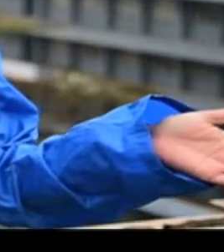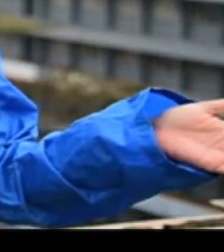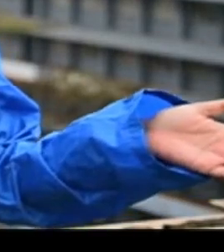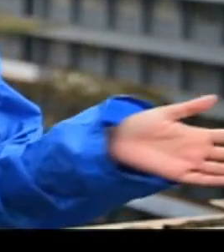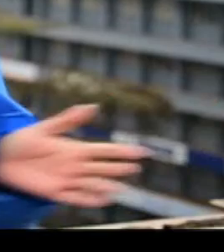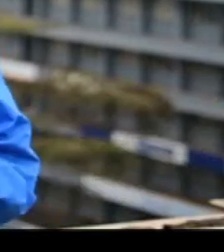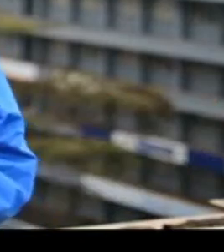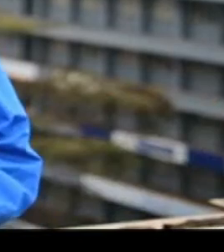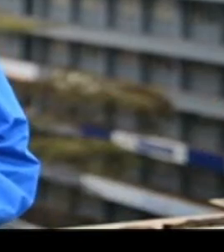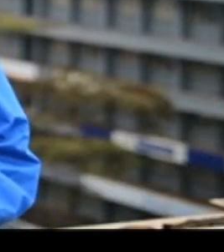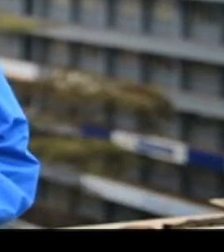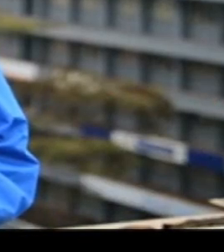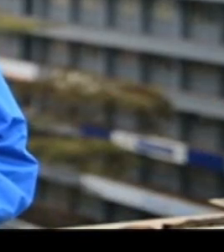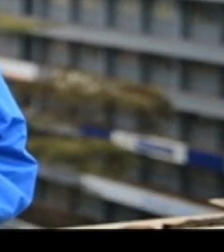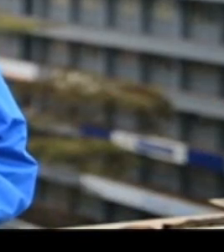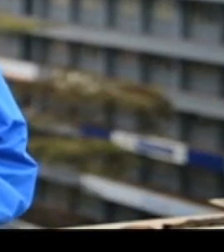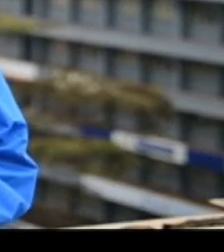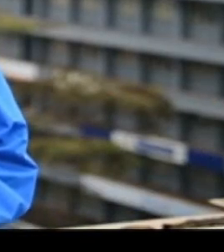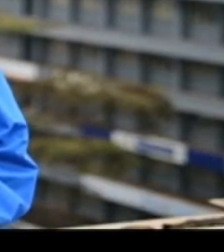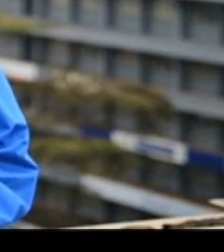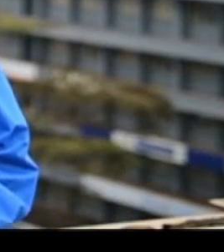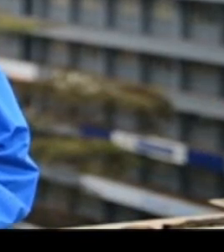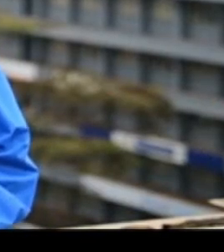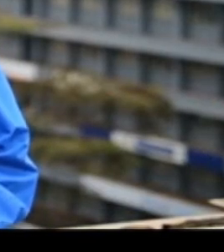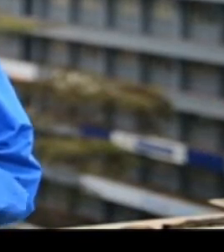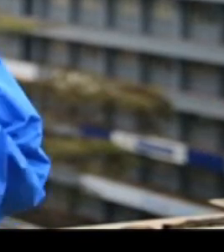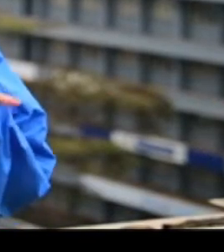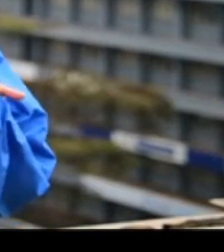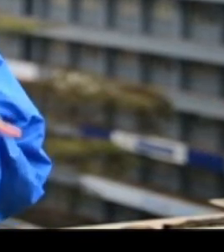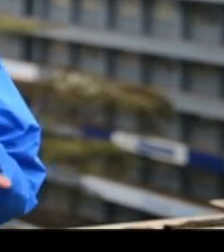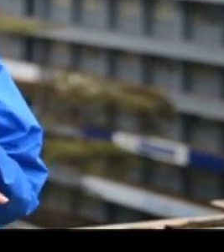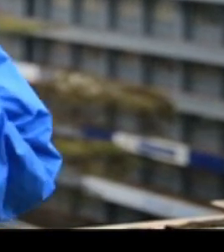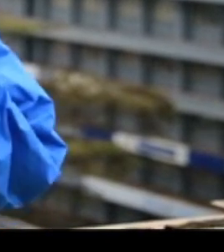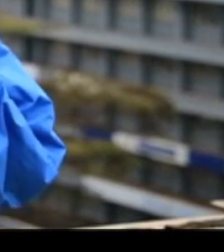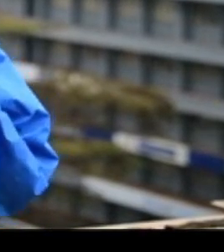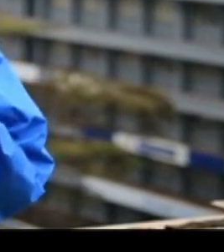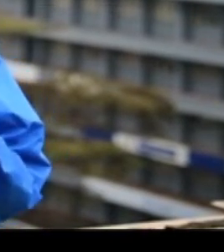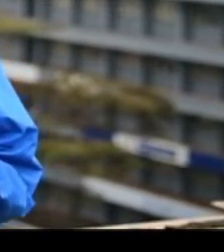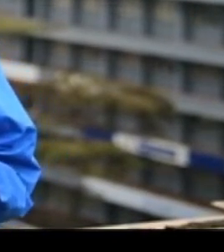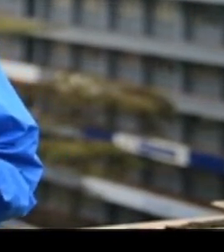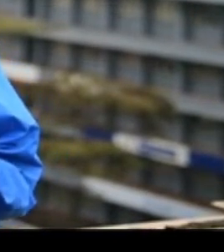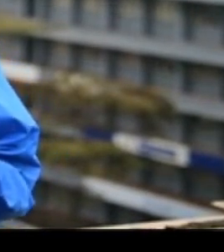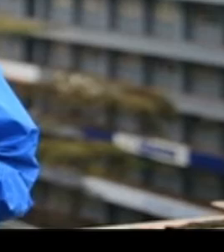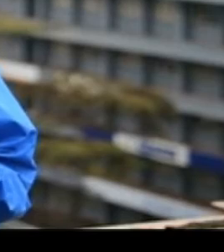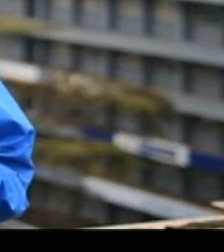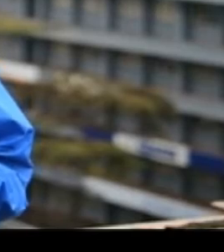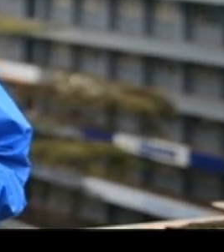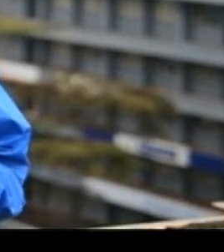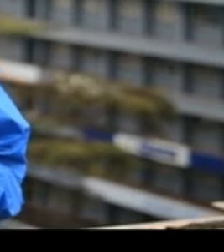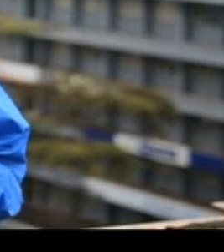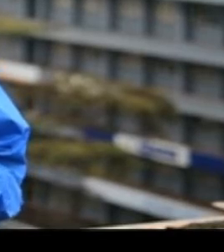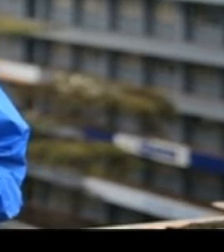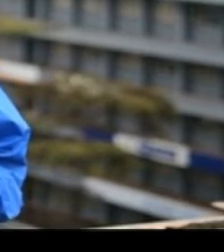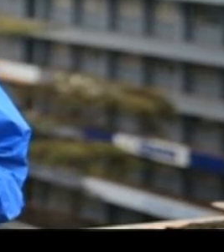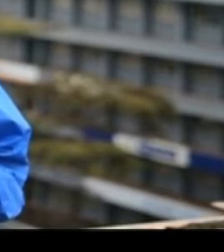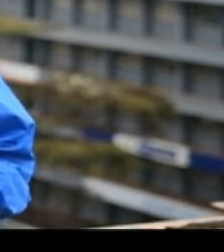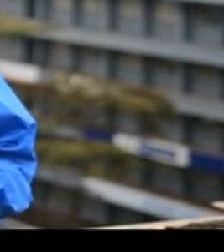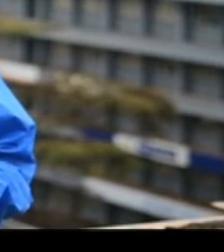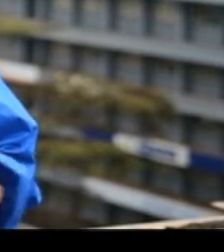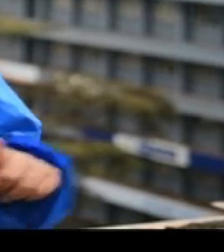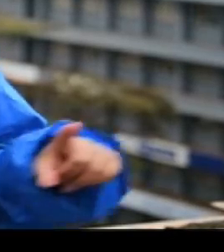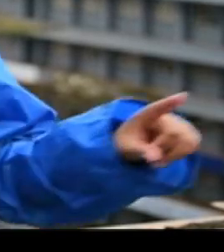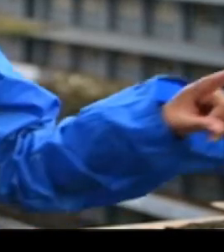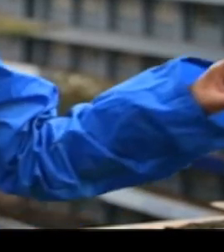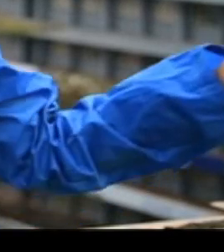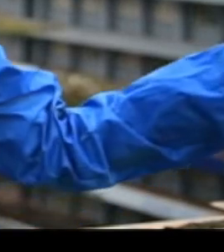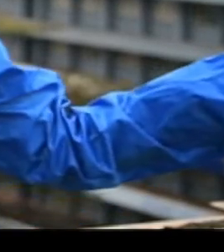This week, We the People comes to you from Kiambu County, the county seat, Kiambu Town, the ward of Kiambu Township. It